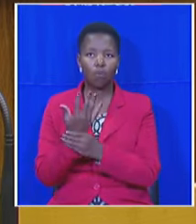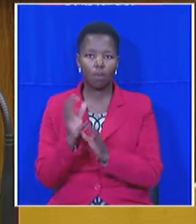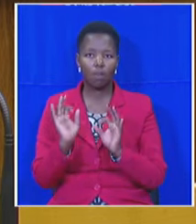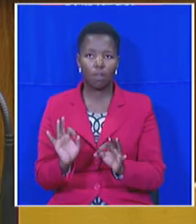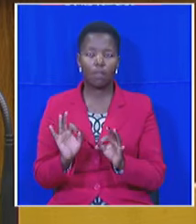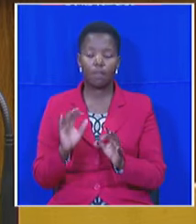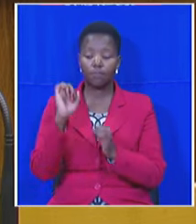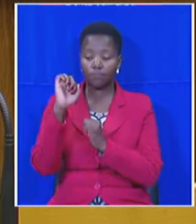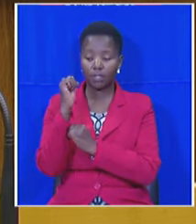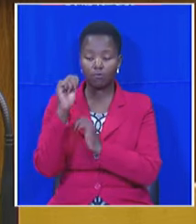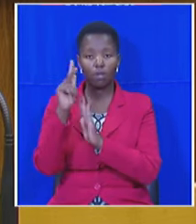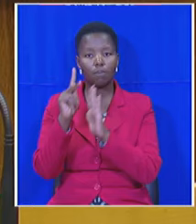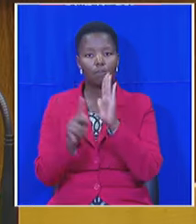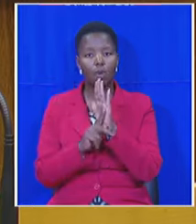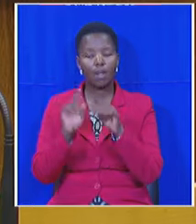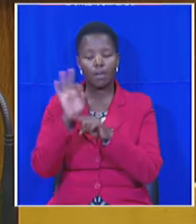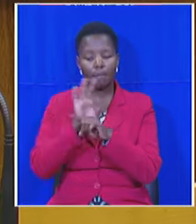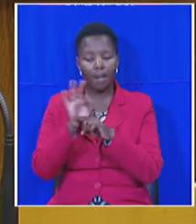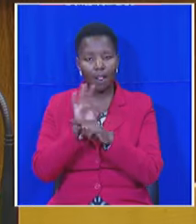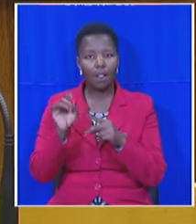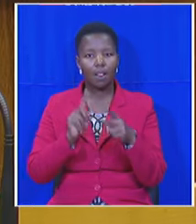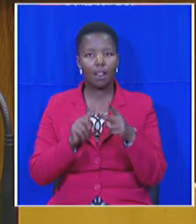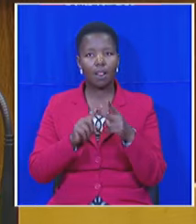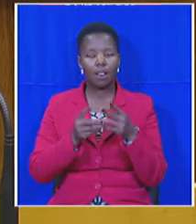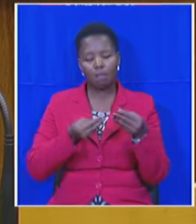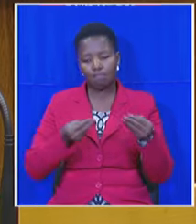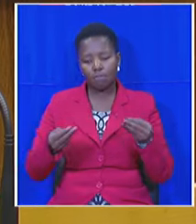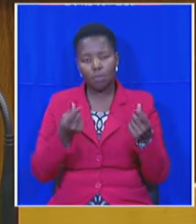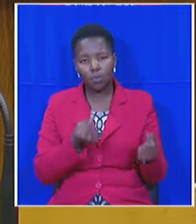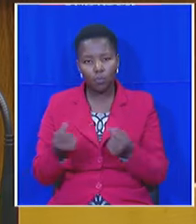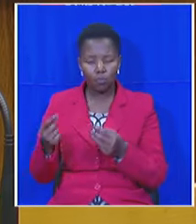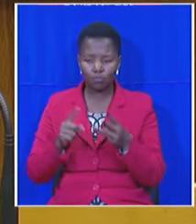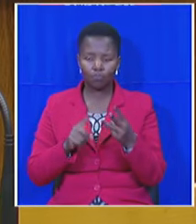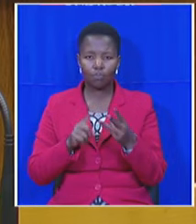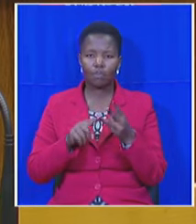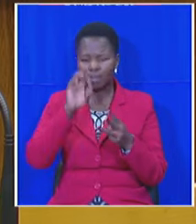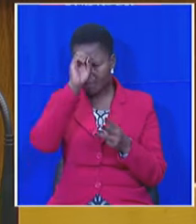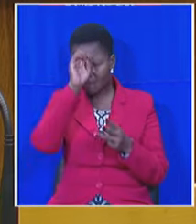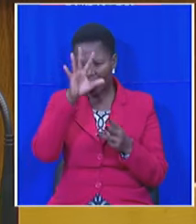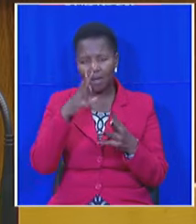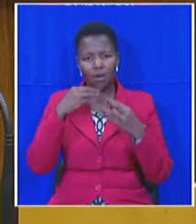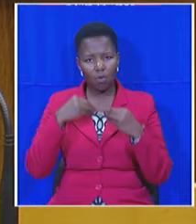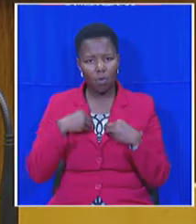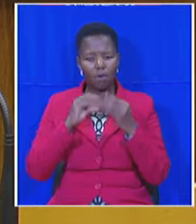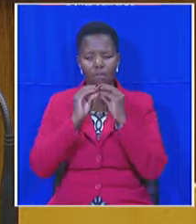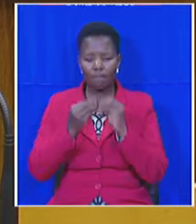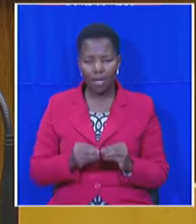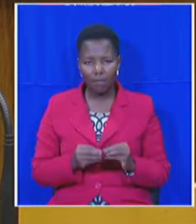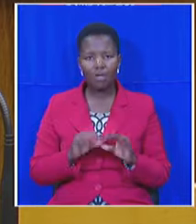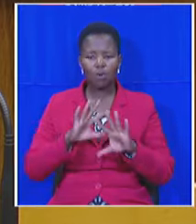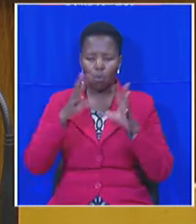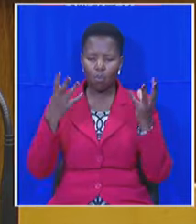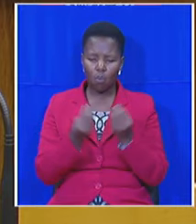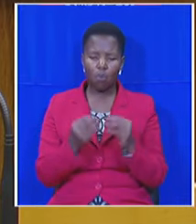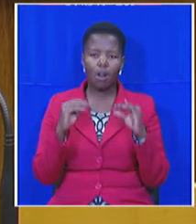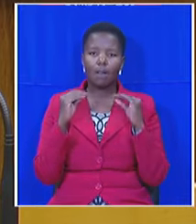Industrial Policy Action Plan, instruments of procurement, beneficiation of minerals, manufacturing, value chain, and all